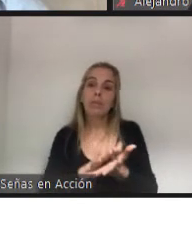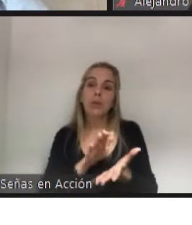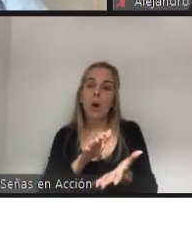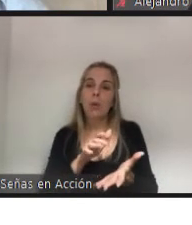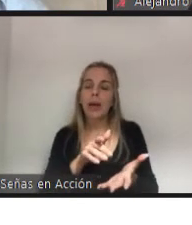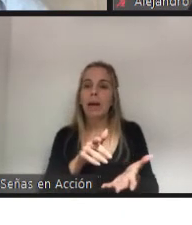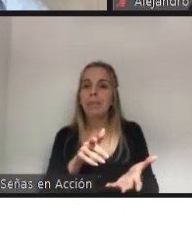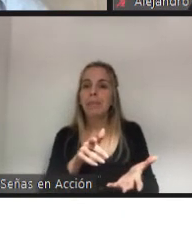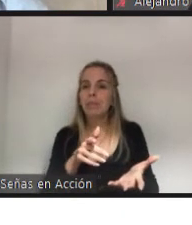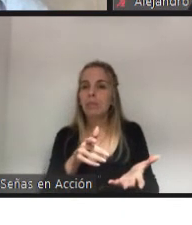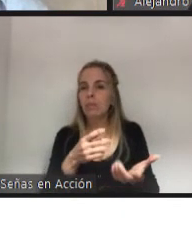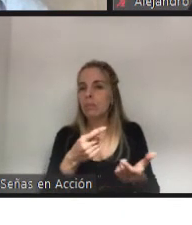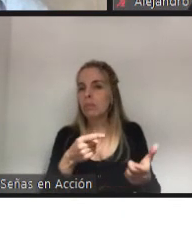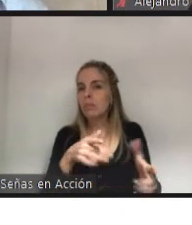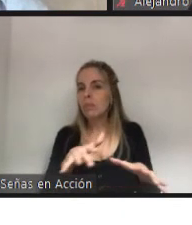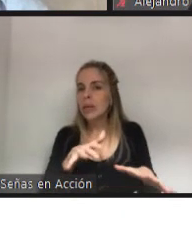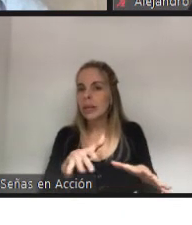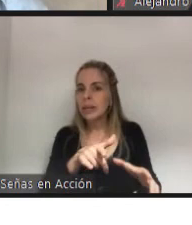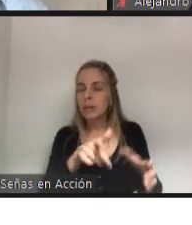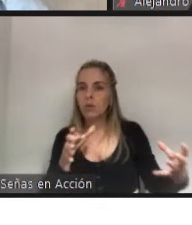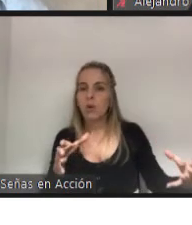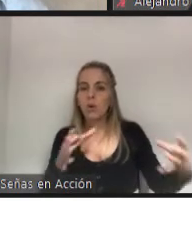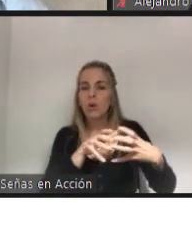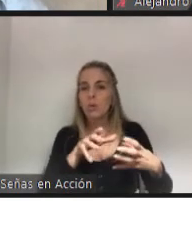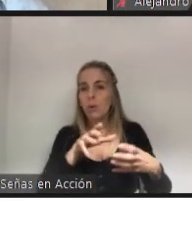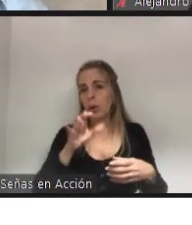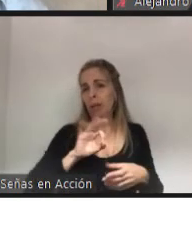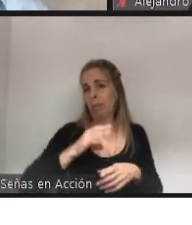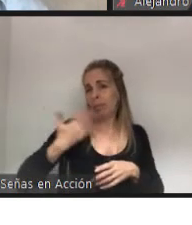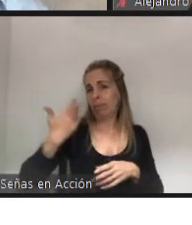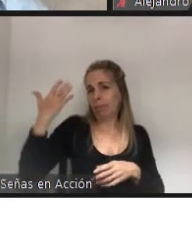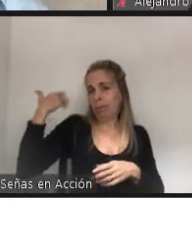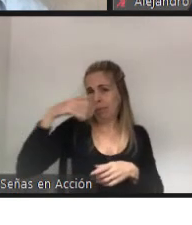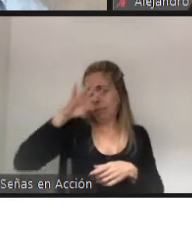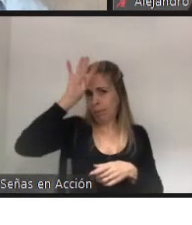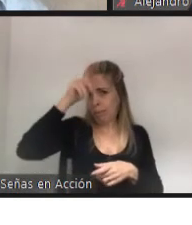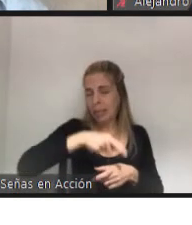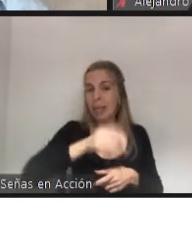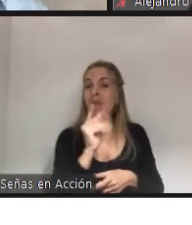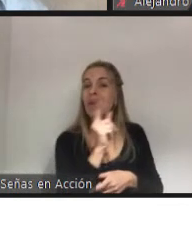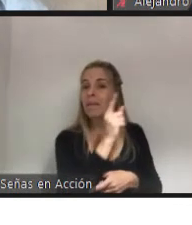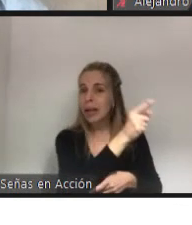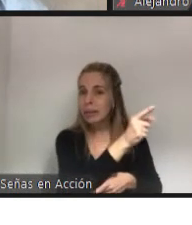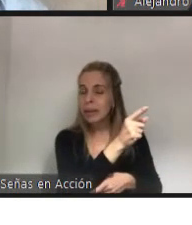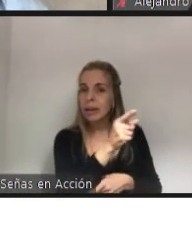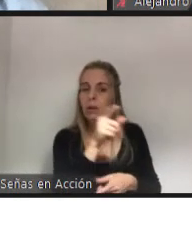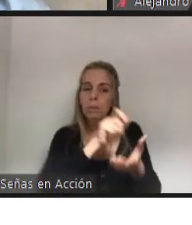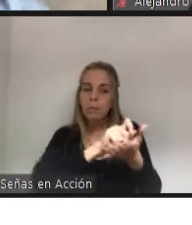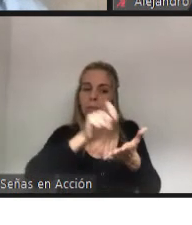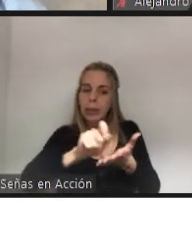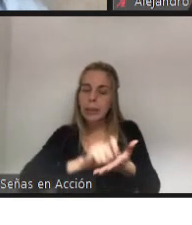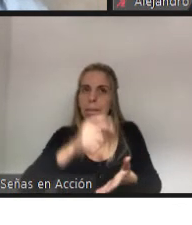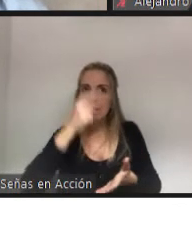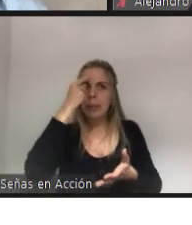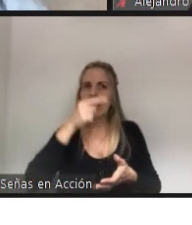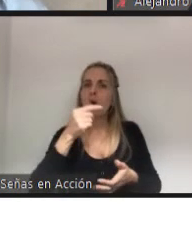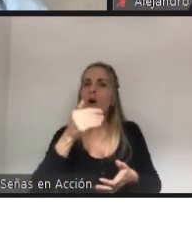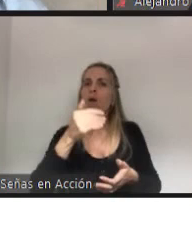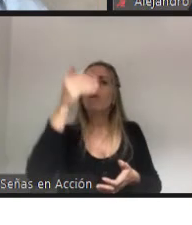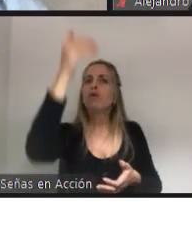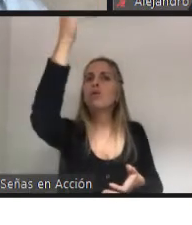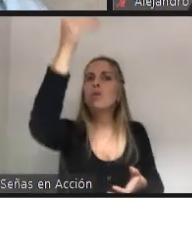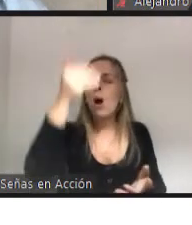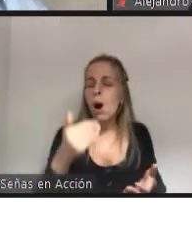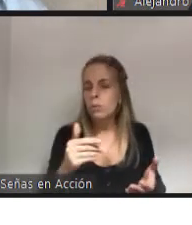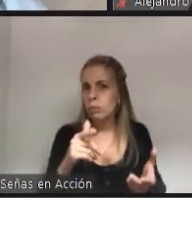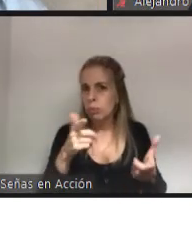place, from the place of indigenous groups in Brazil. He started talking about the fact